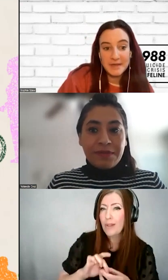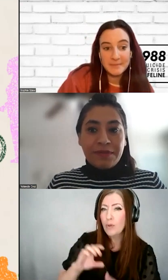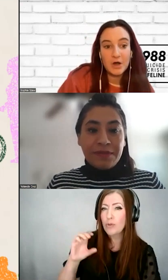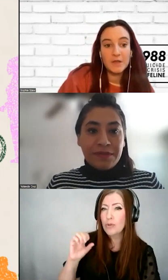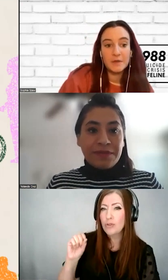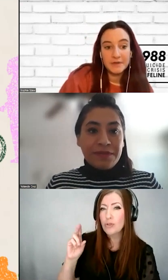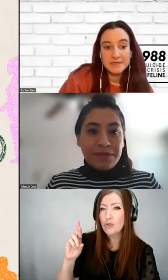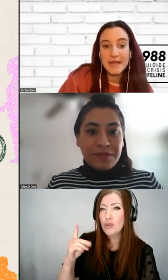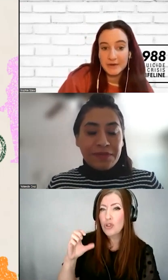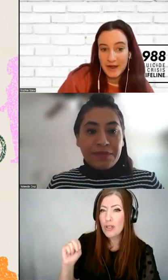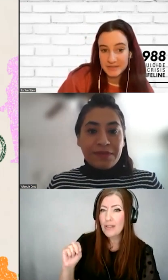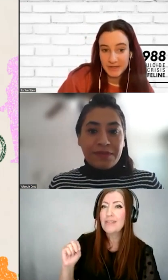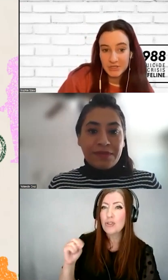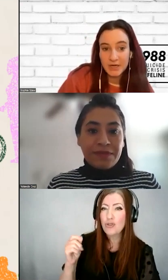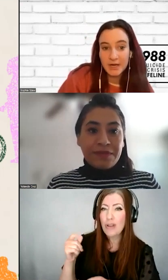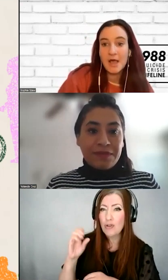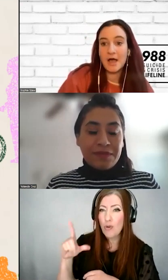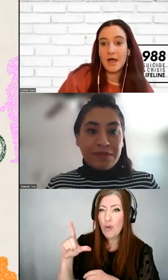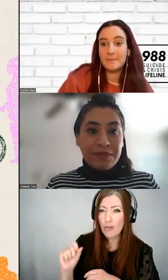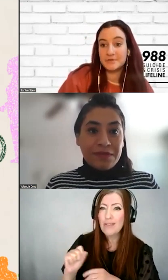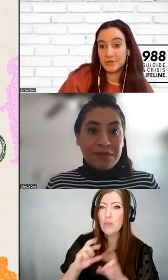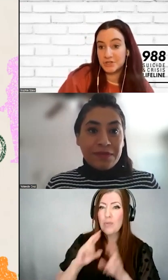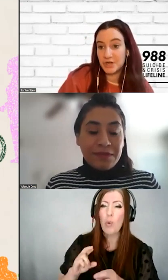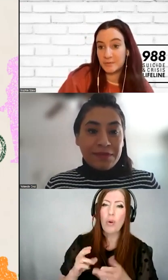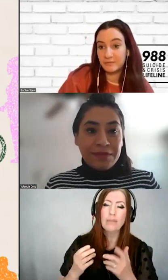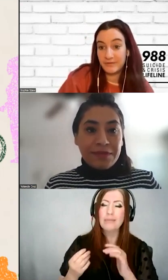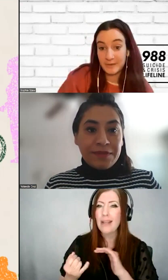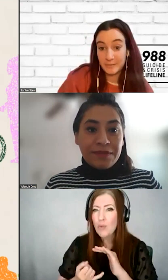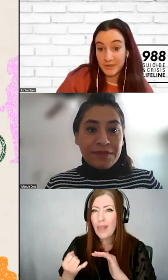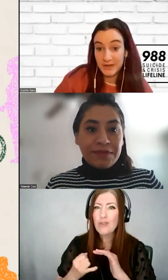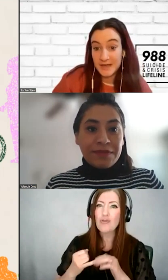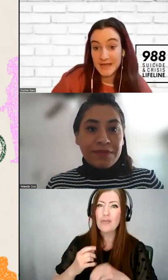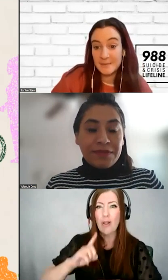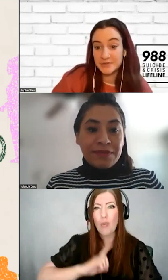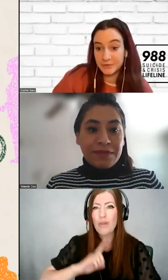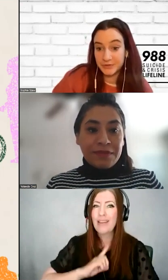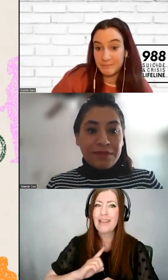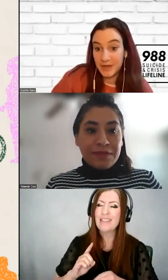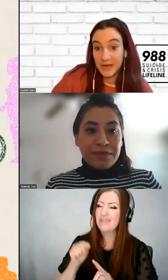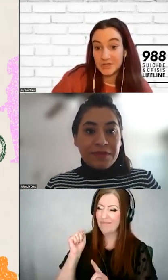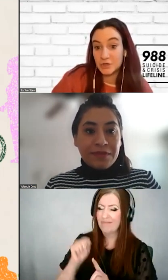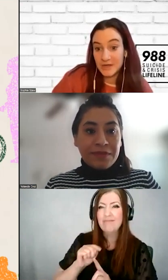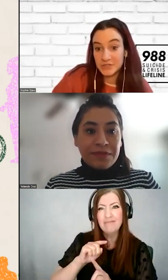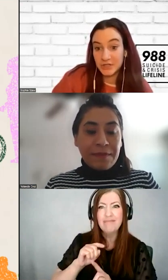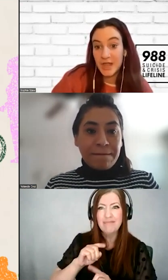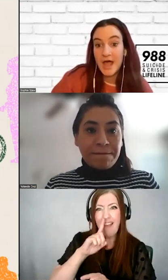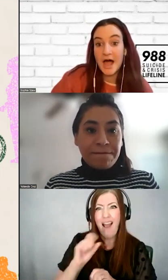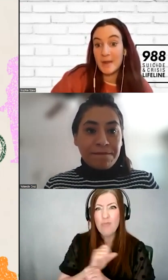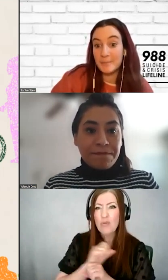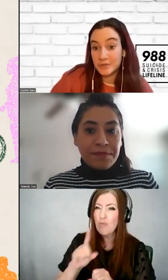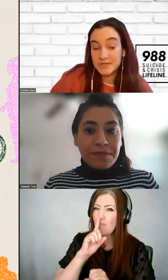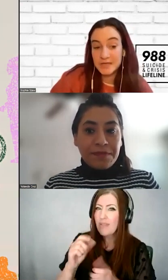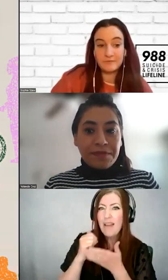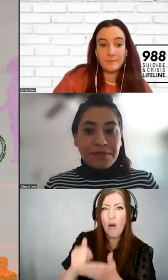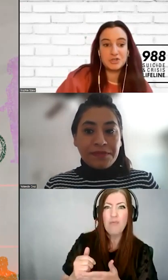our epidemic on loneliness and isolation. Surgeon General Vivek Murthy has absolutely been instrumental